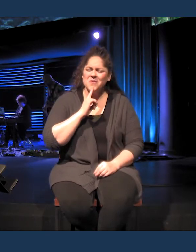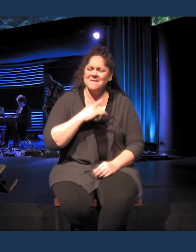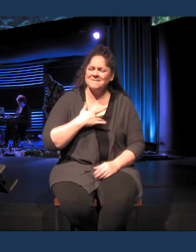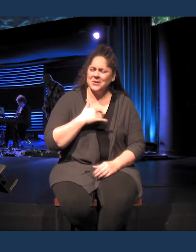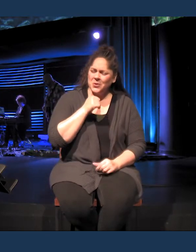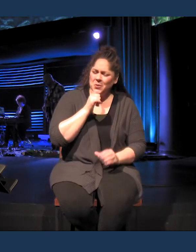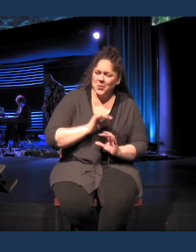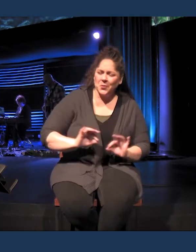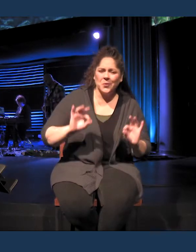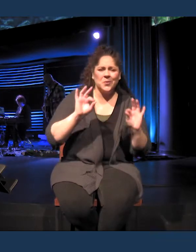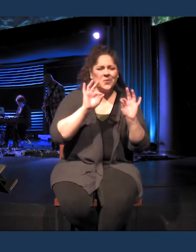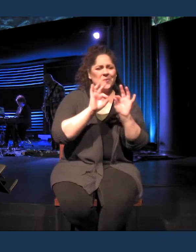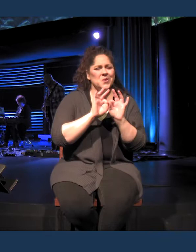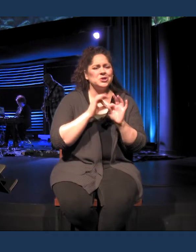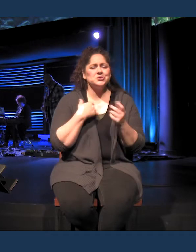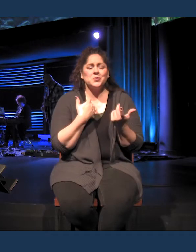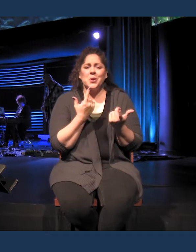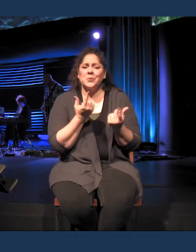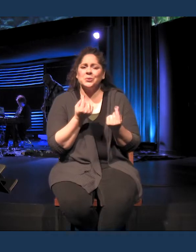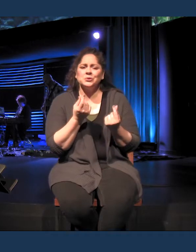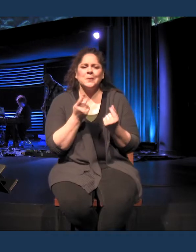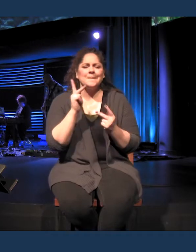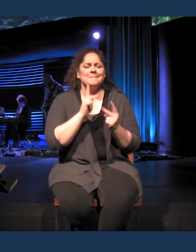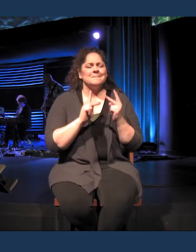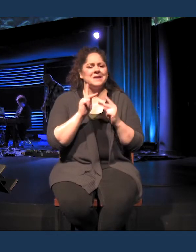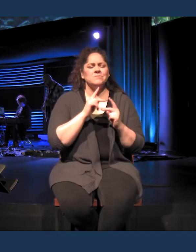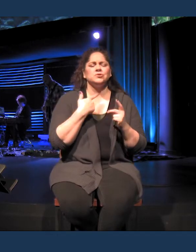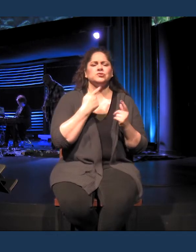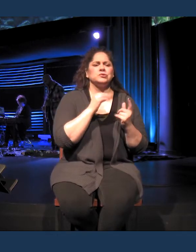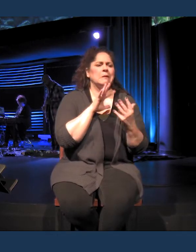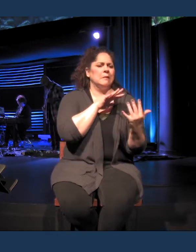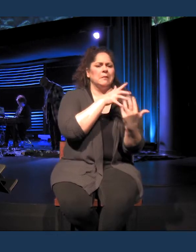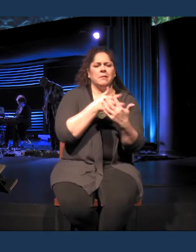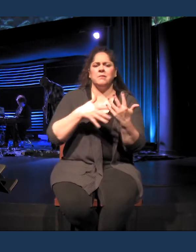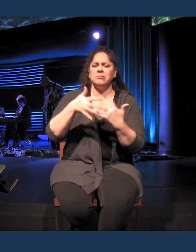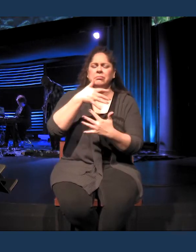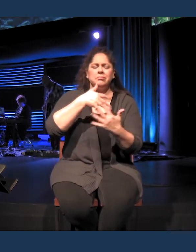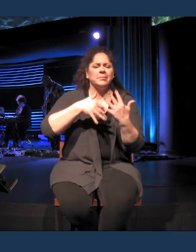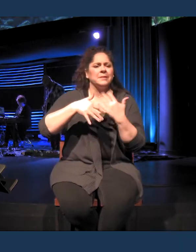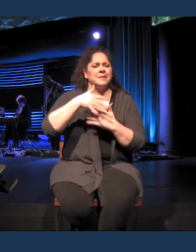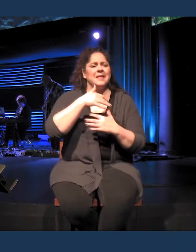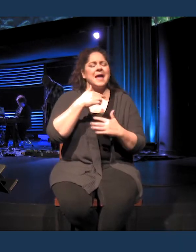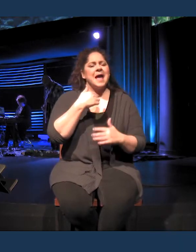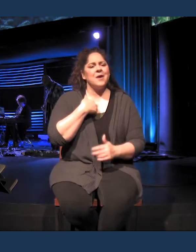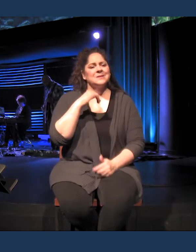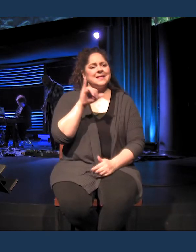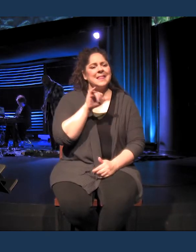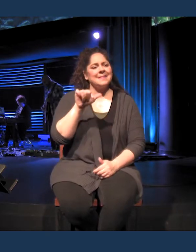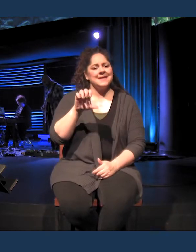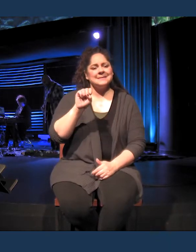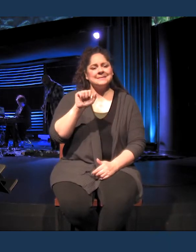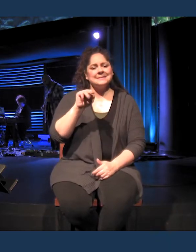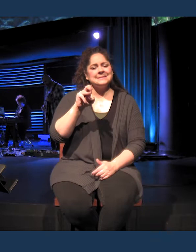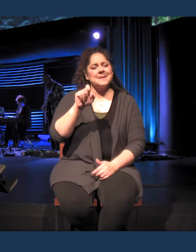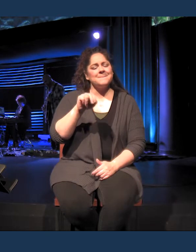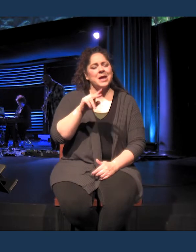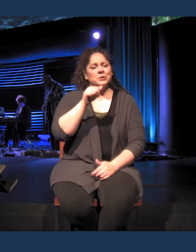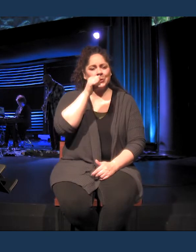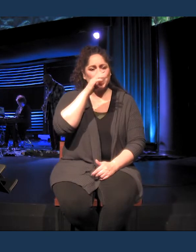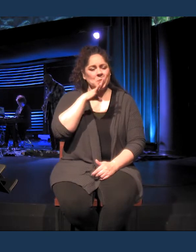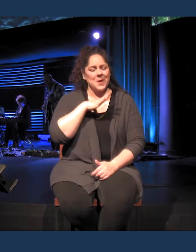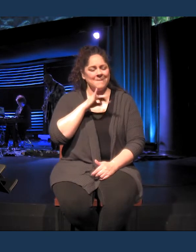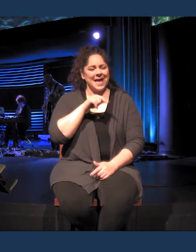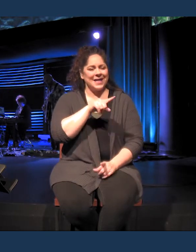to fill the emptiness with substances and people. I compare myself to the Samaritan woman at the well, always thirsty. Now,